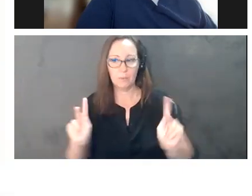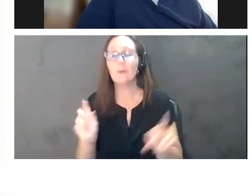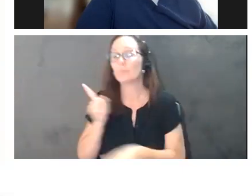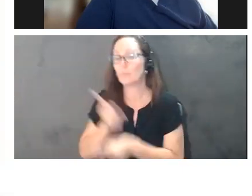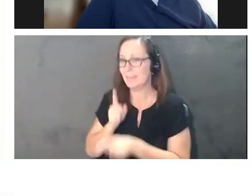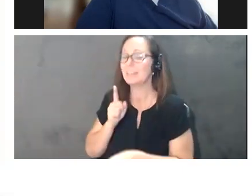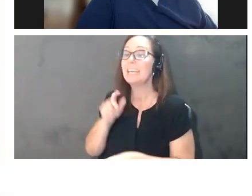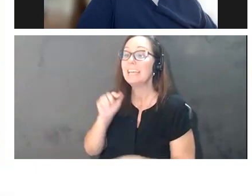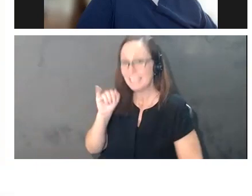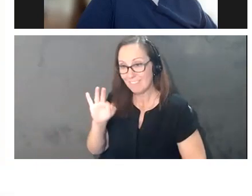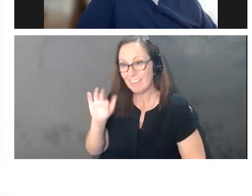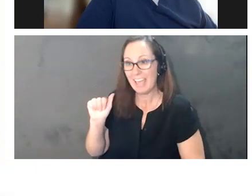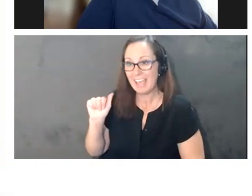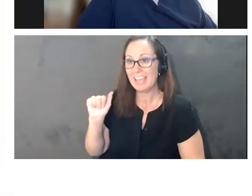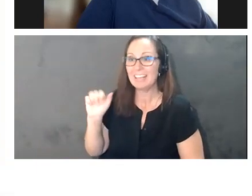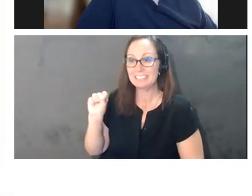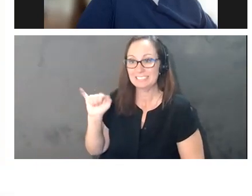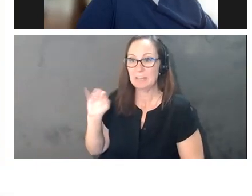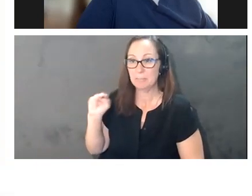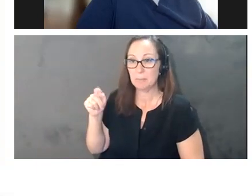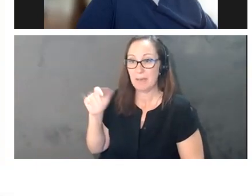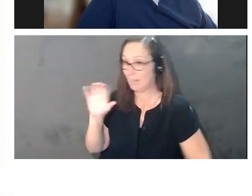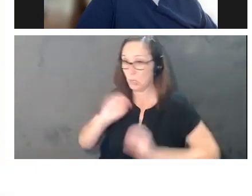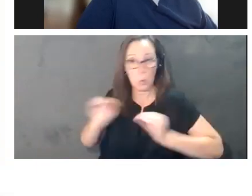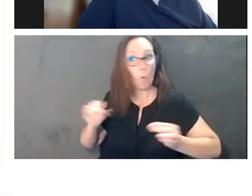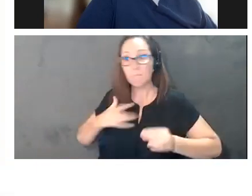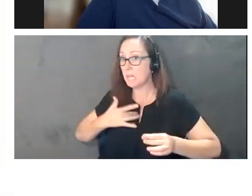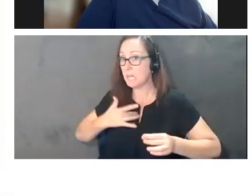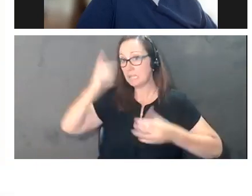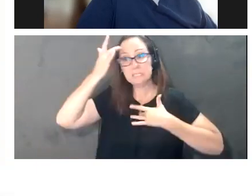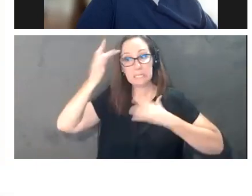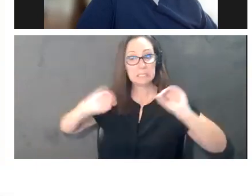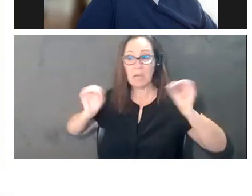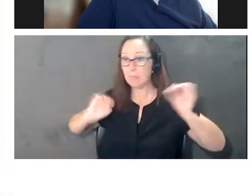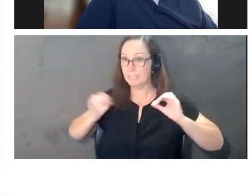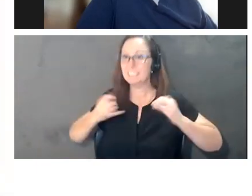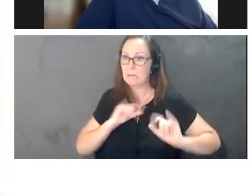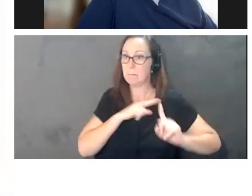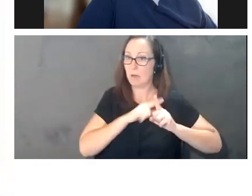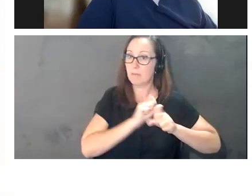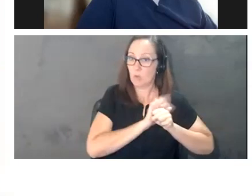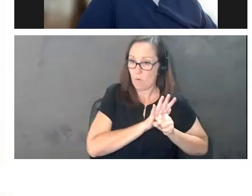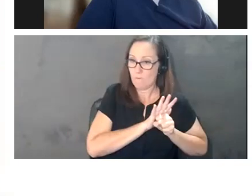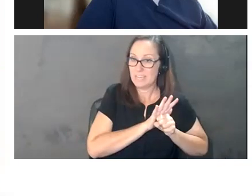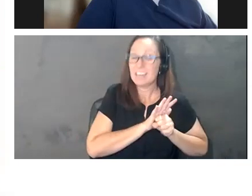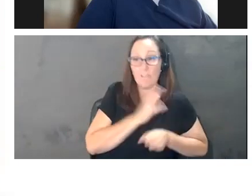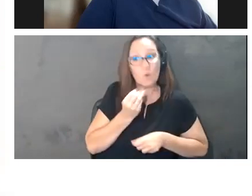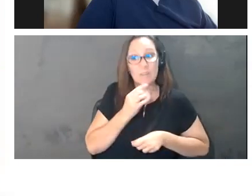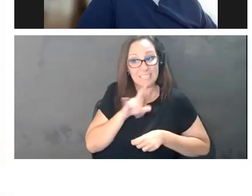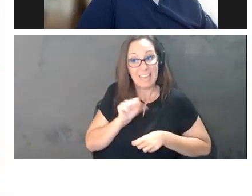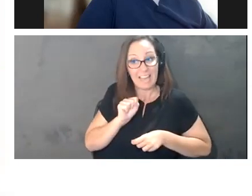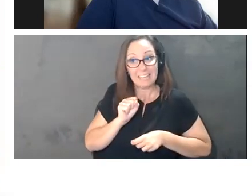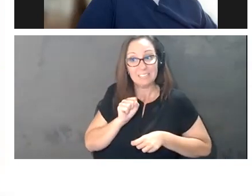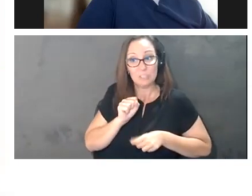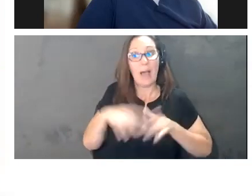are asymptomatic and within those 14 days from the test date, you can pass it on within those 14 days. After those 14